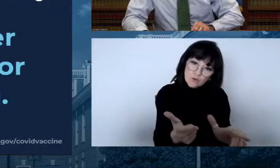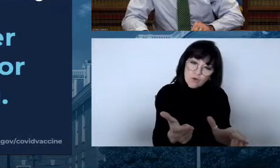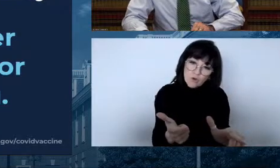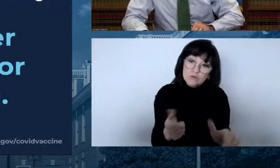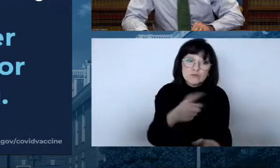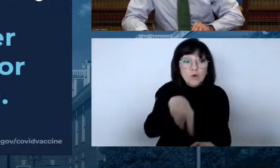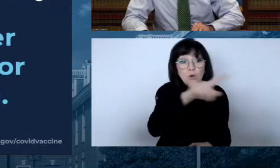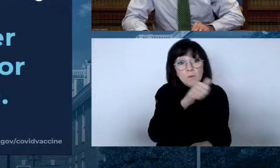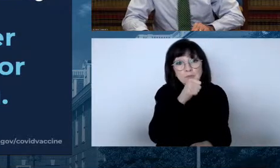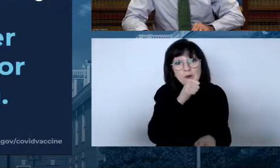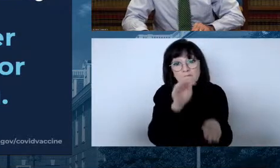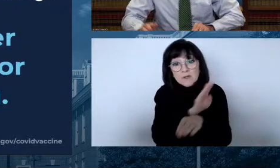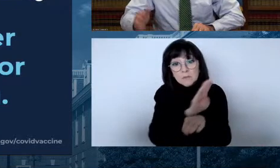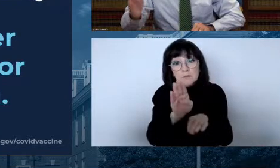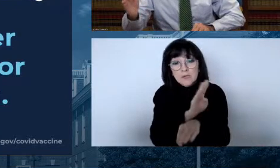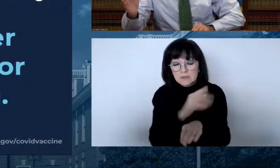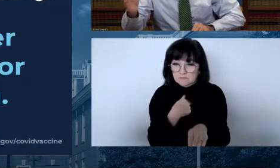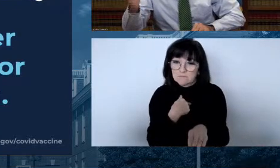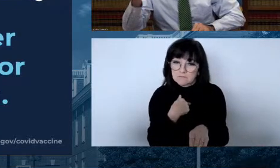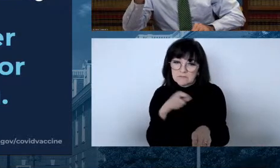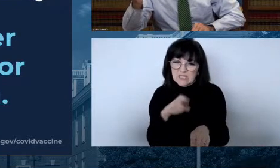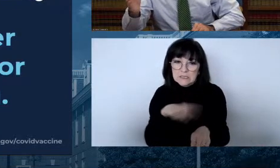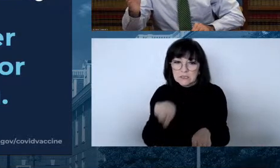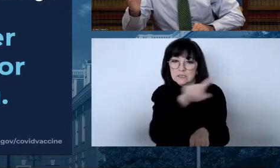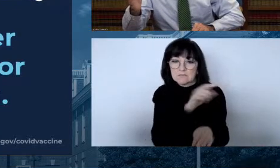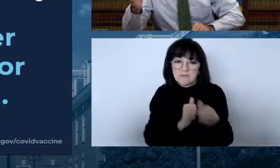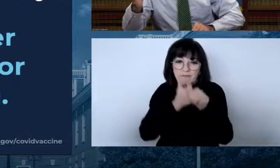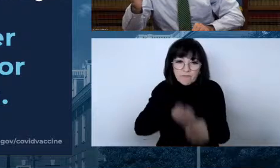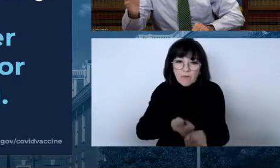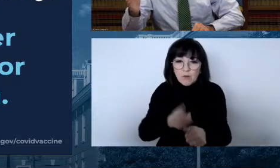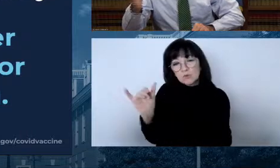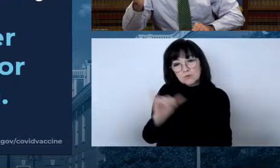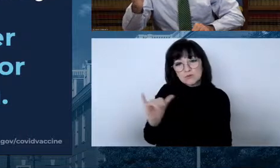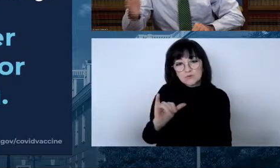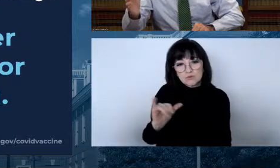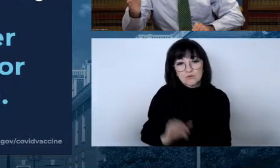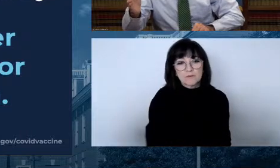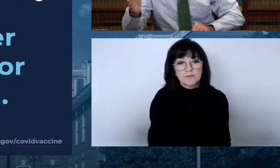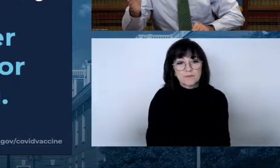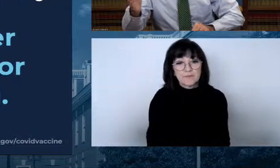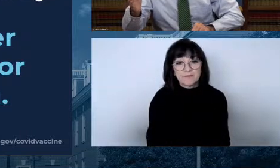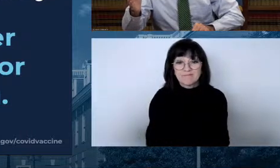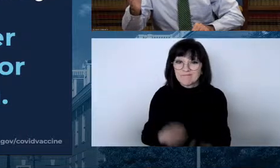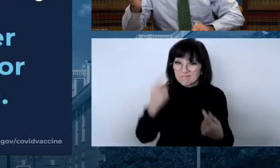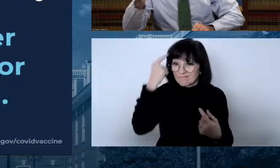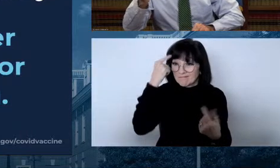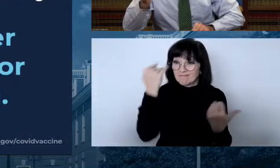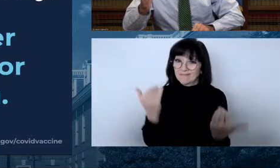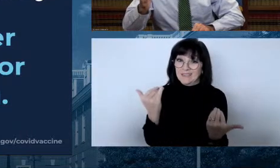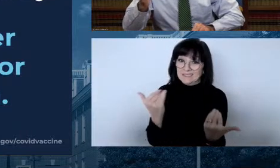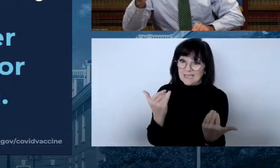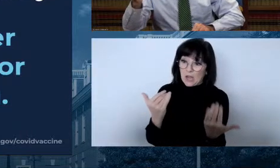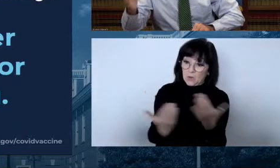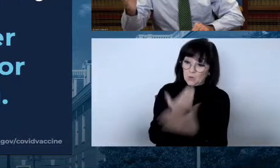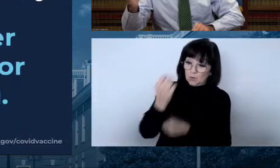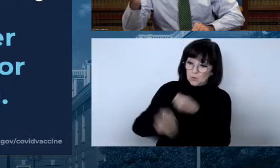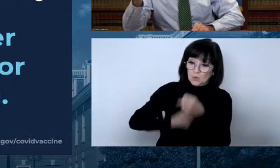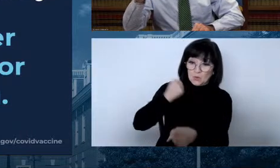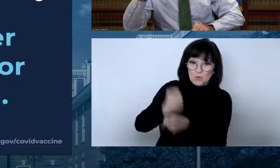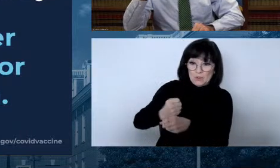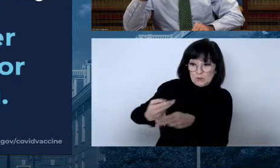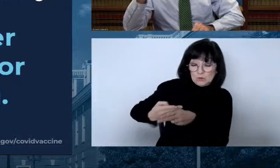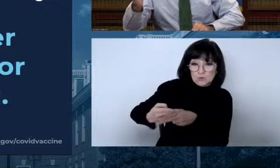up to the plate as well. Here's the message: thinking about New Year's, your party that you want to go to, or the bar or the